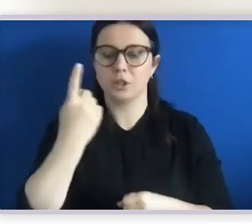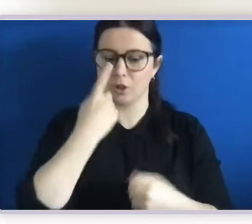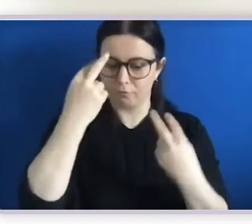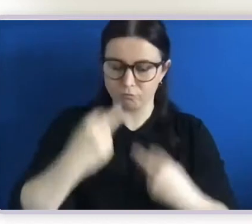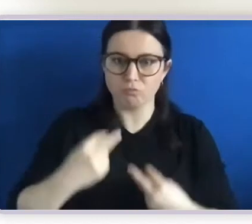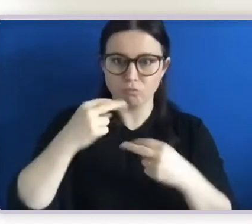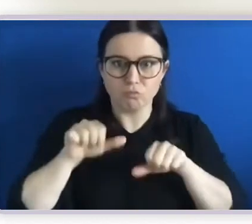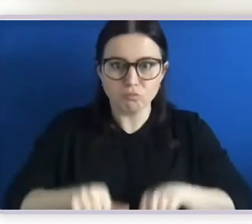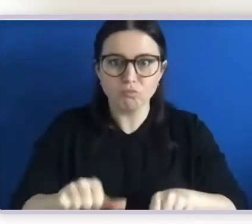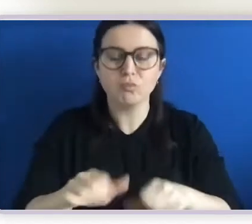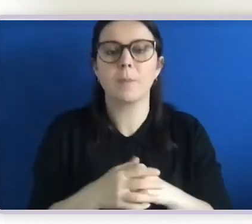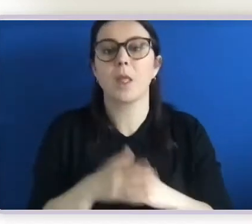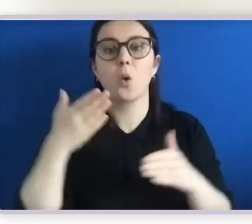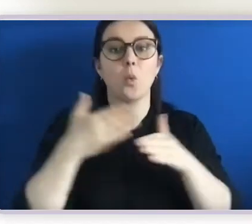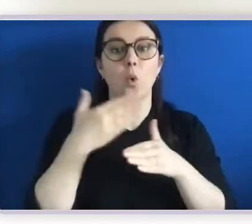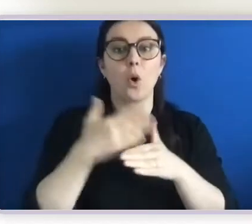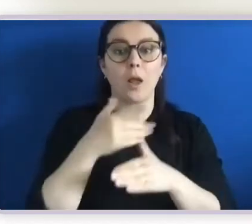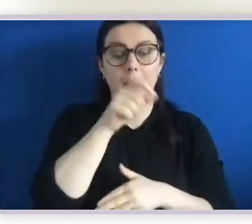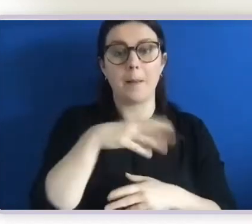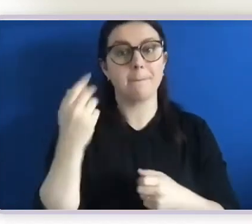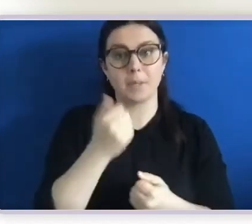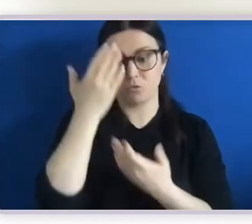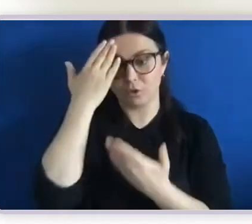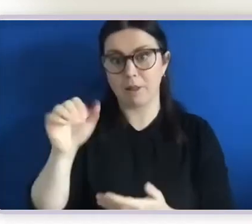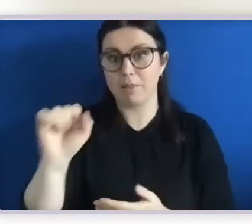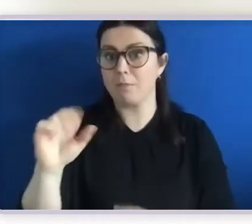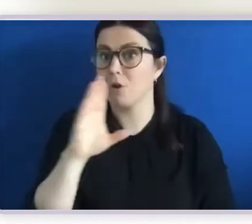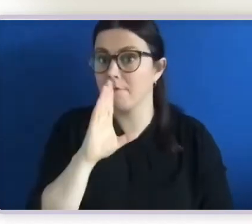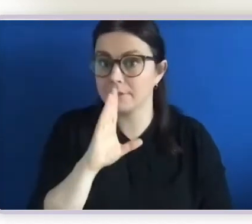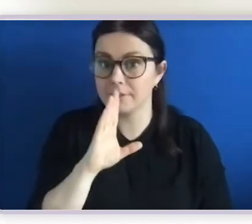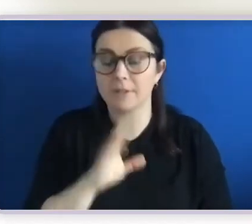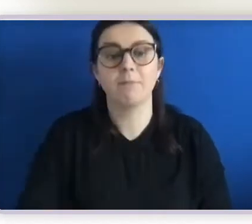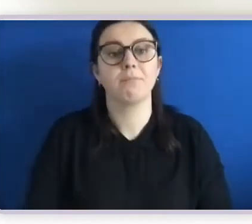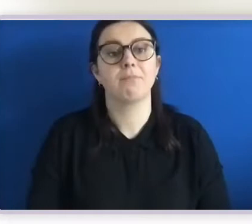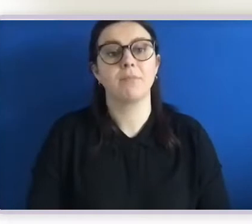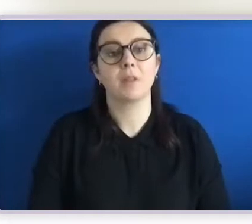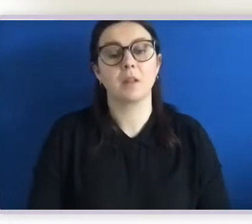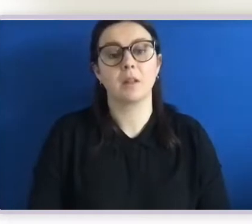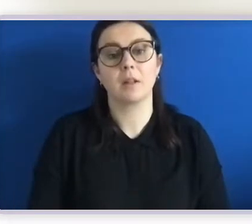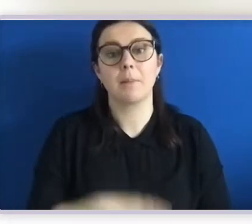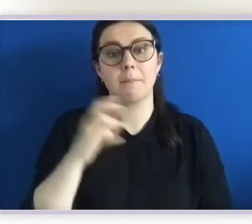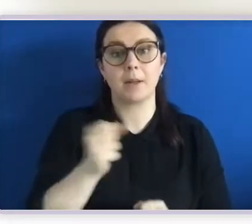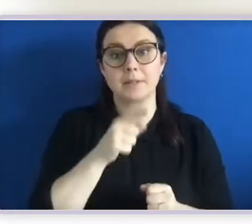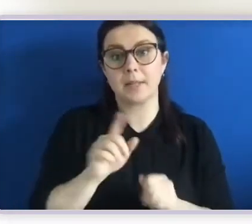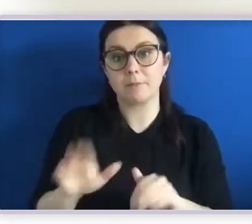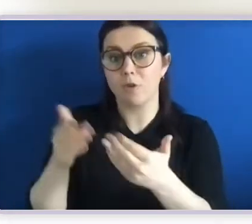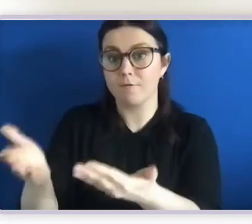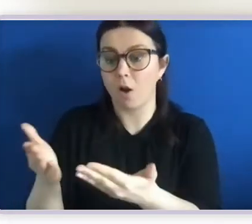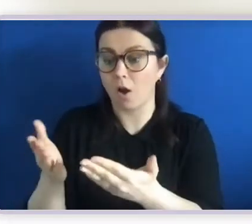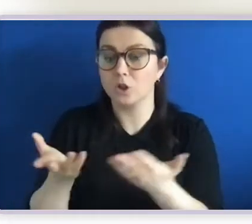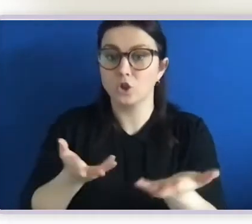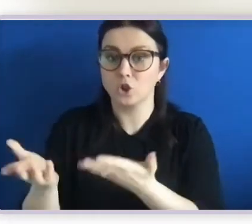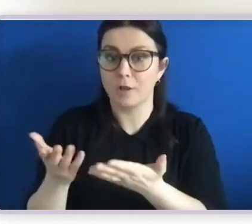Workers must respect privacy of people with disabilities. They must provide services in a safe and competent